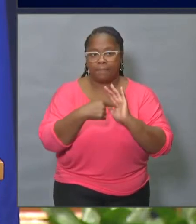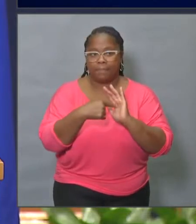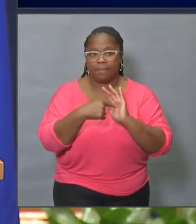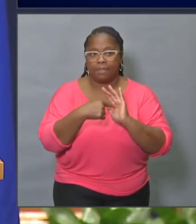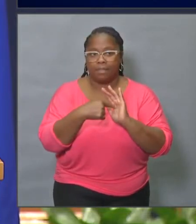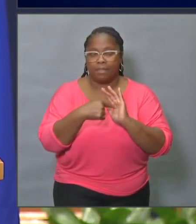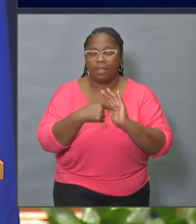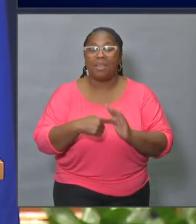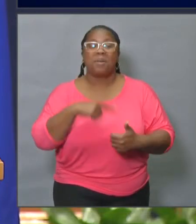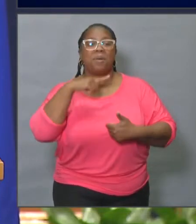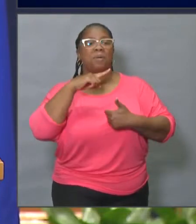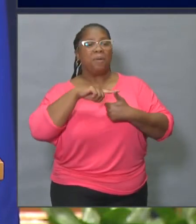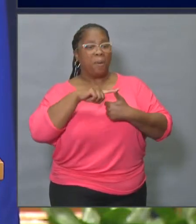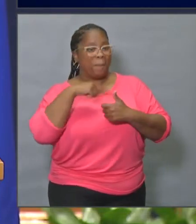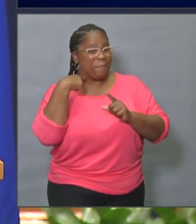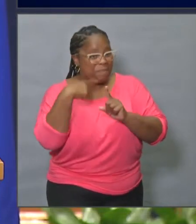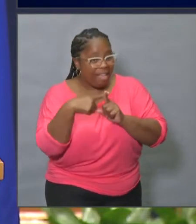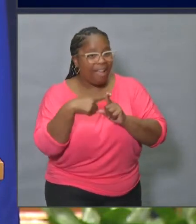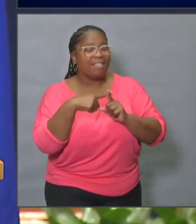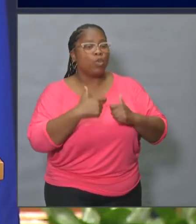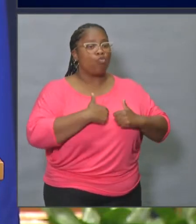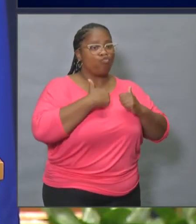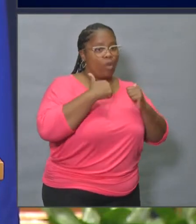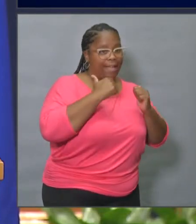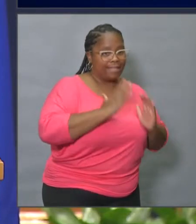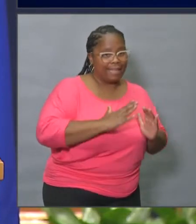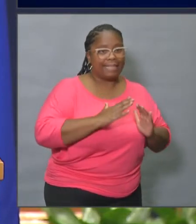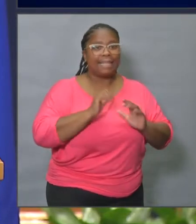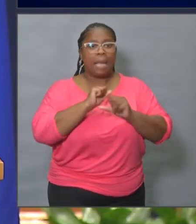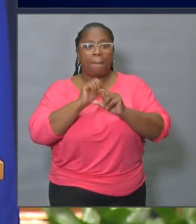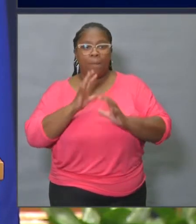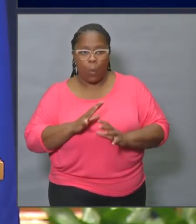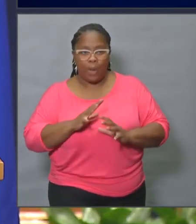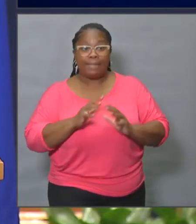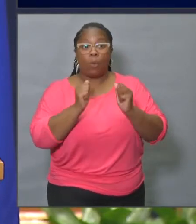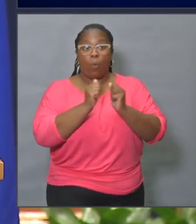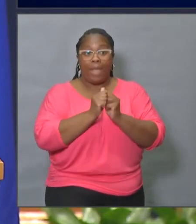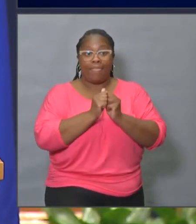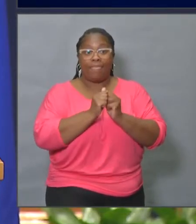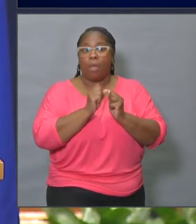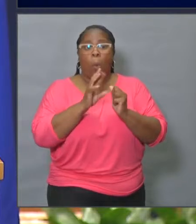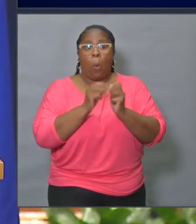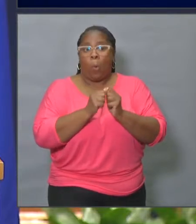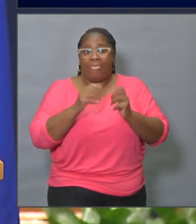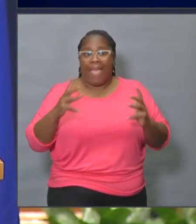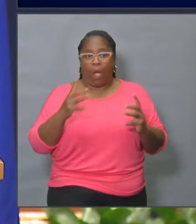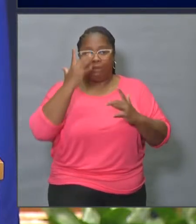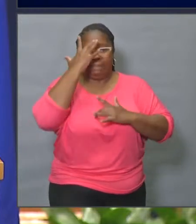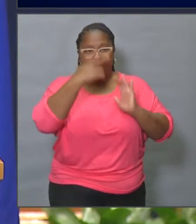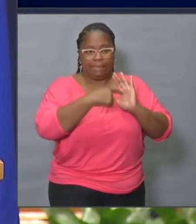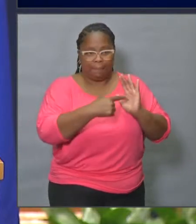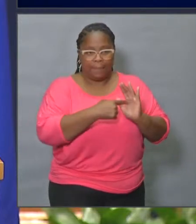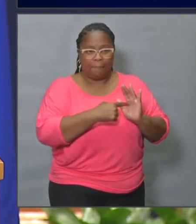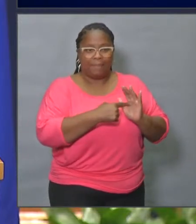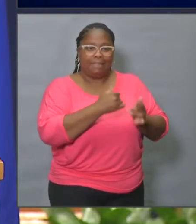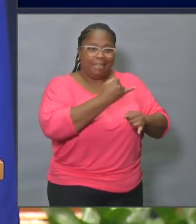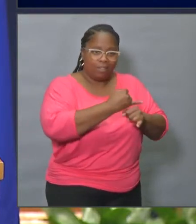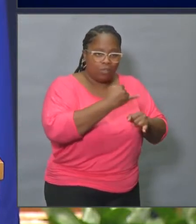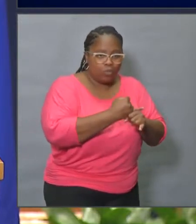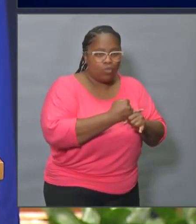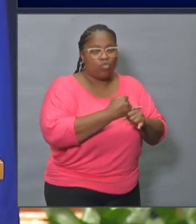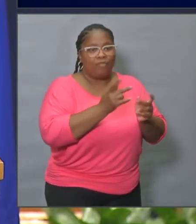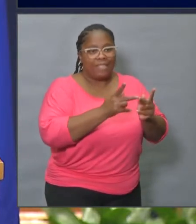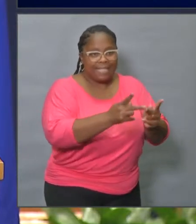employees, both symptomatic and asymptomatic, in long-term care facilities or other congregate living facilities where there